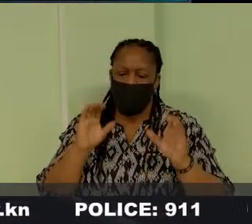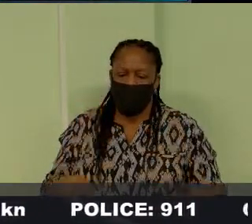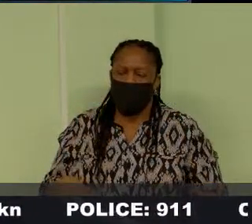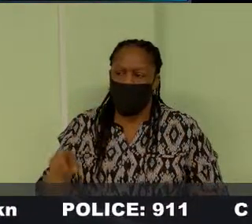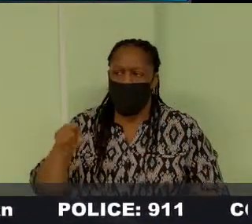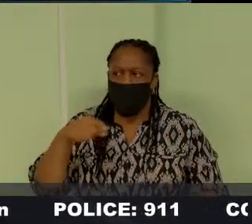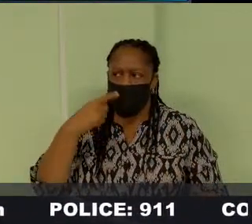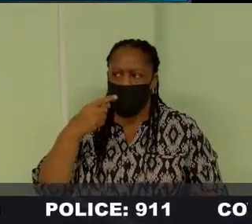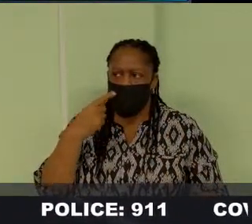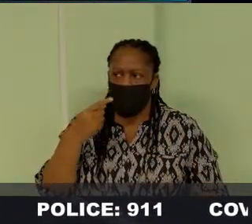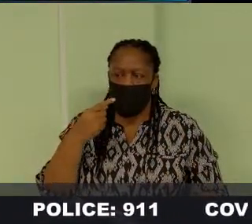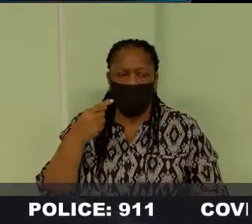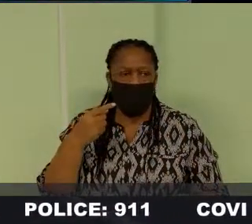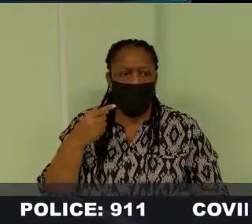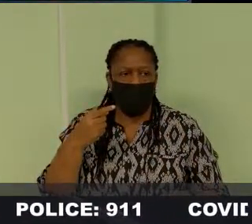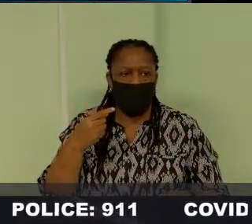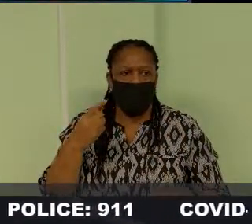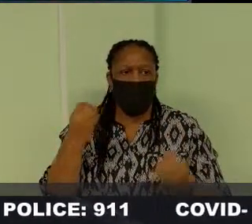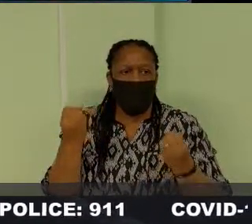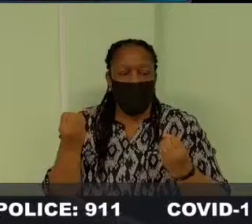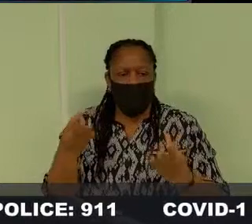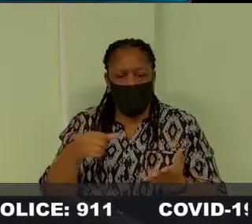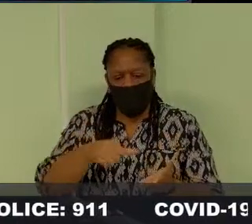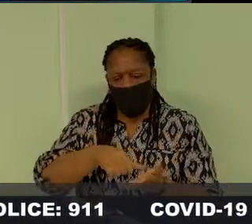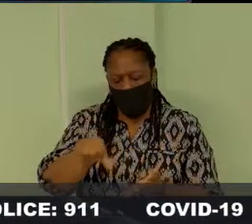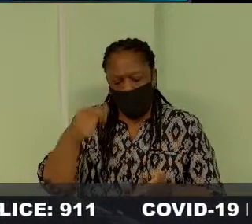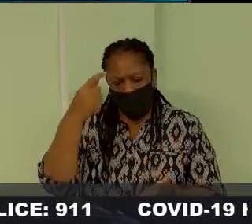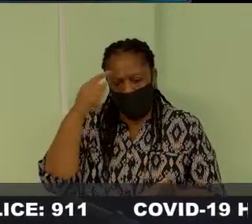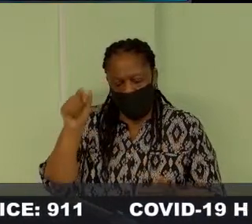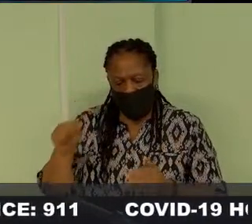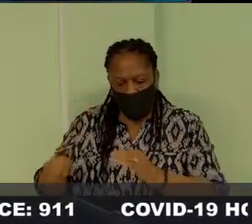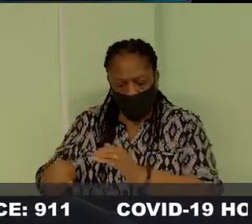and for the PCR test?